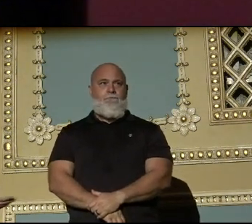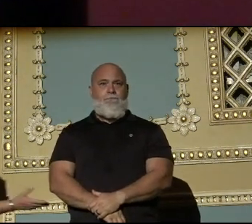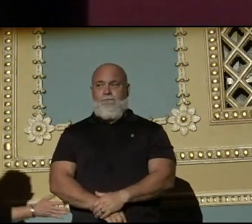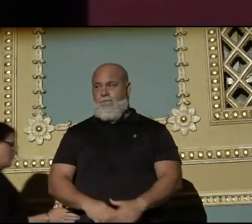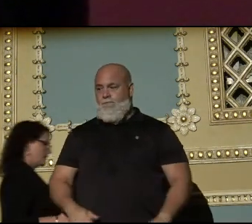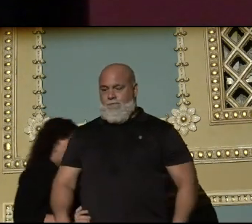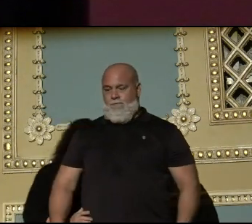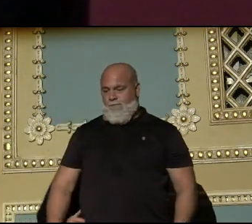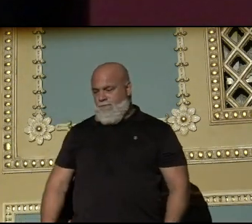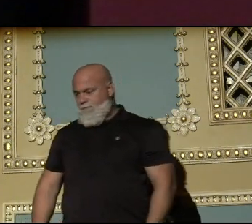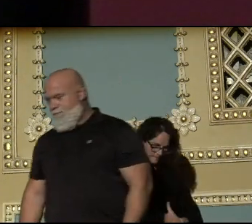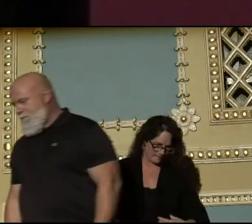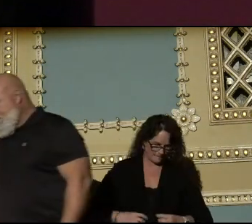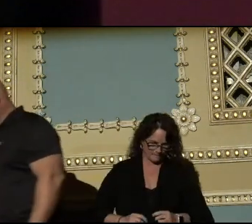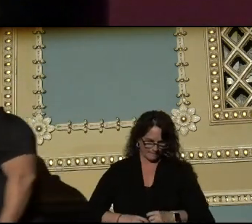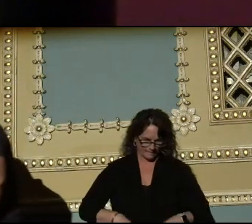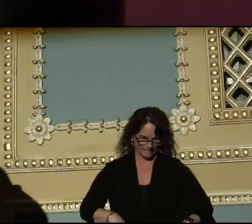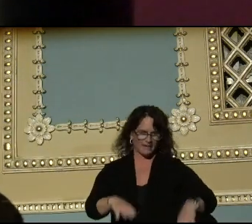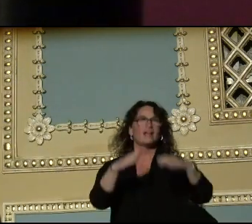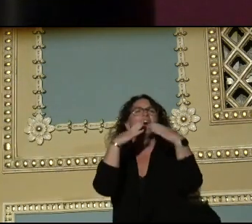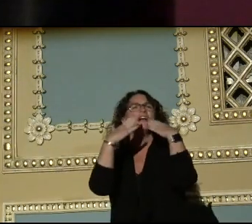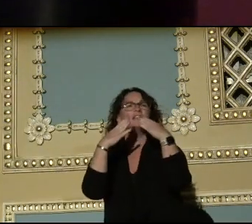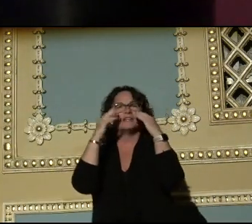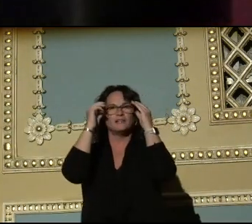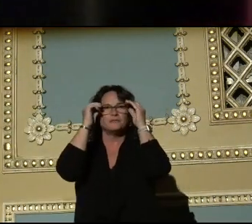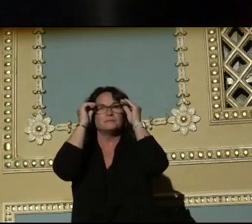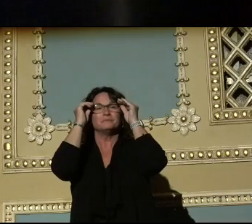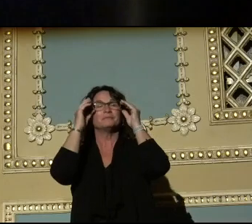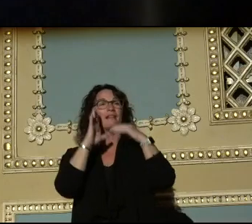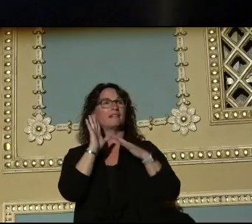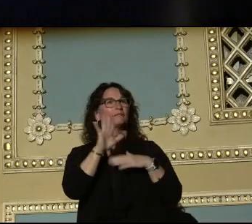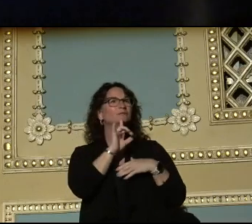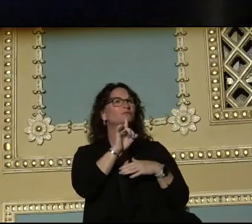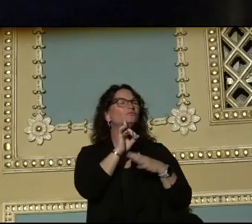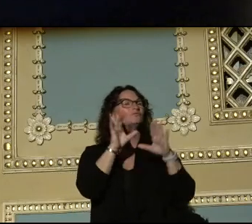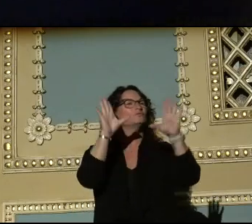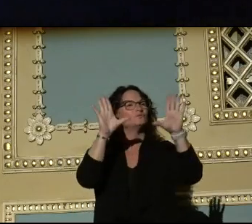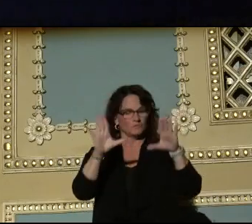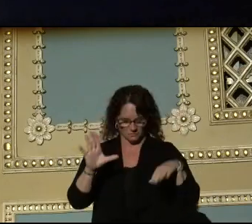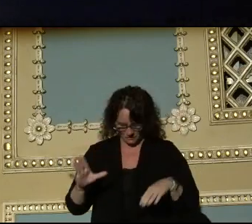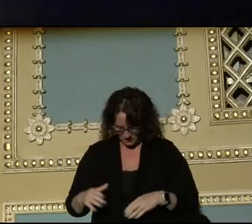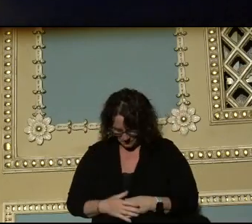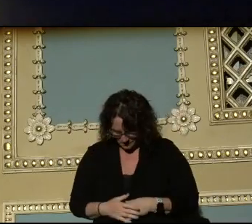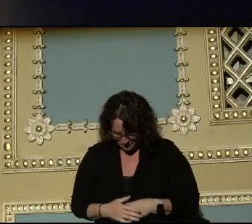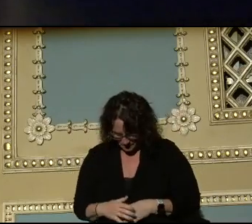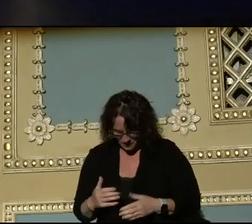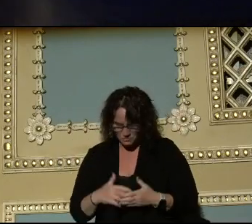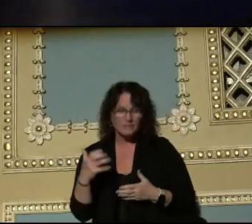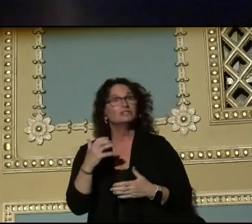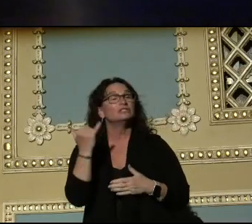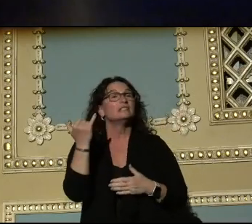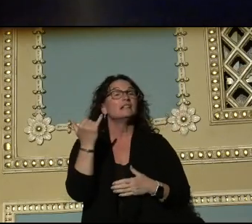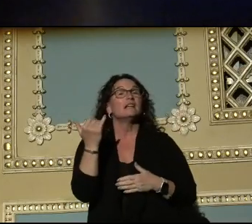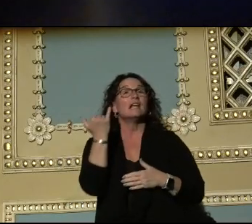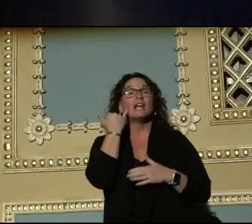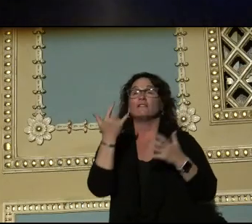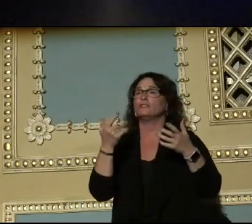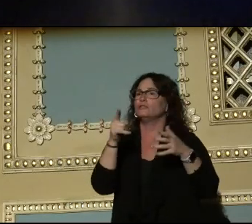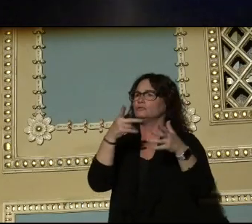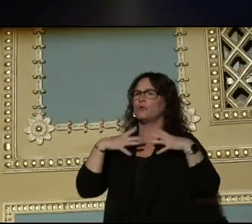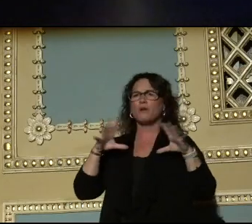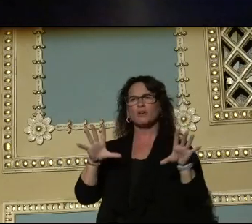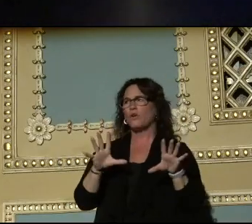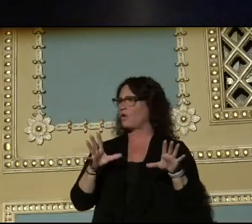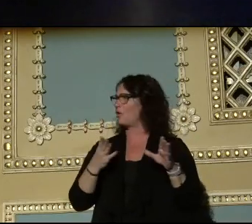Thank you, Derek. That was compelling and rich. It's good to be here. Don't forget, listen, if you don't want to go through all